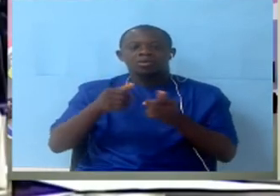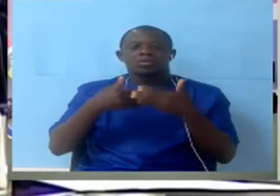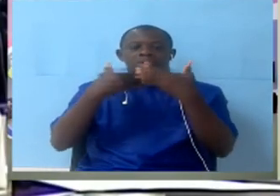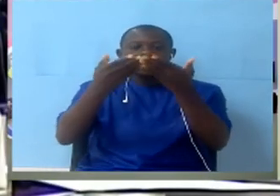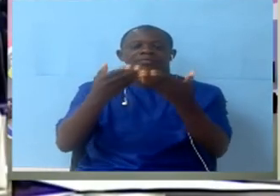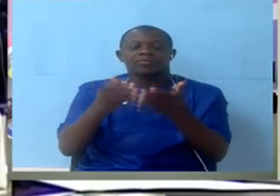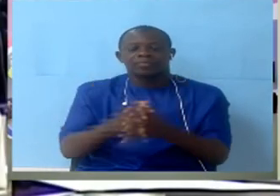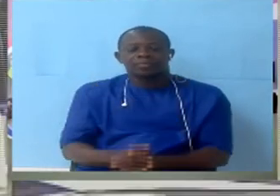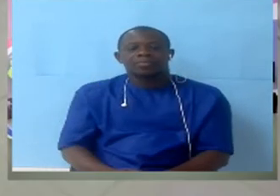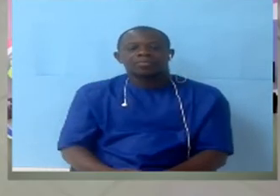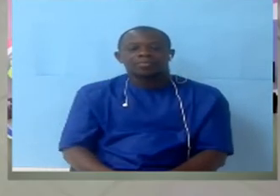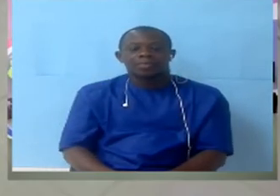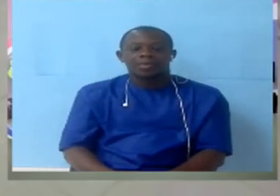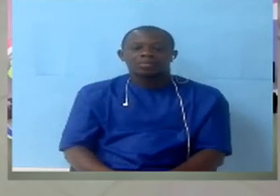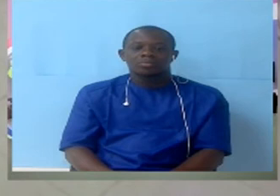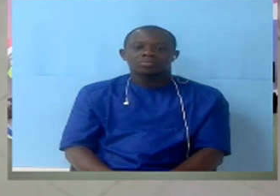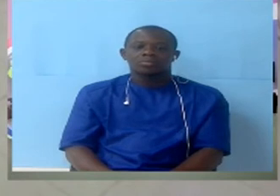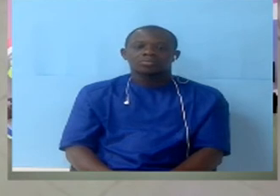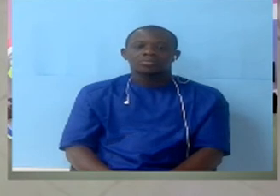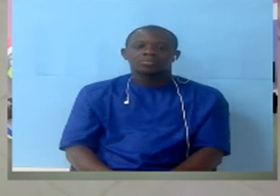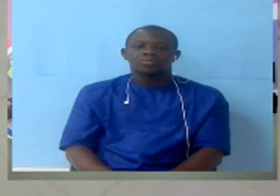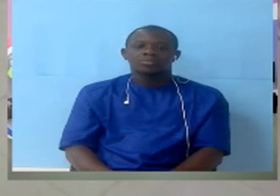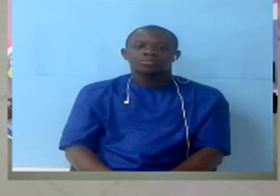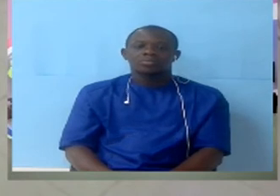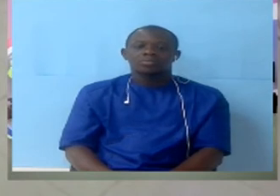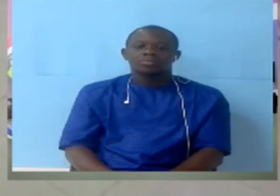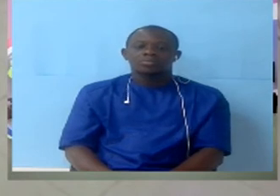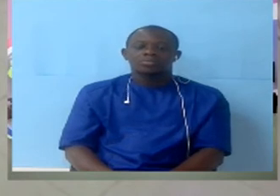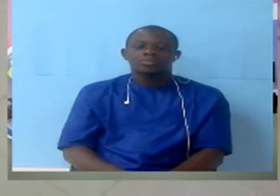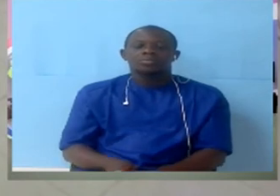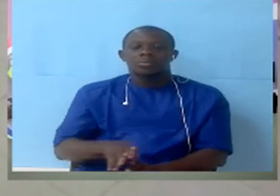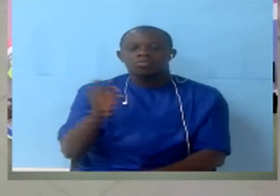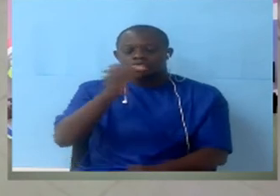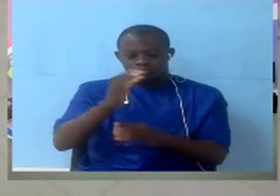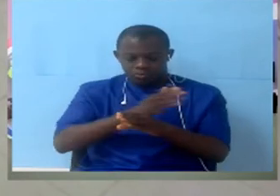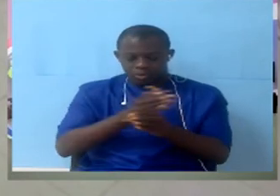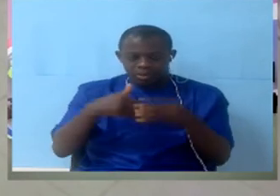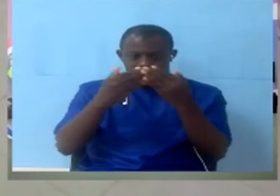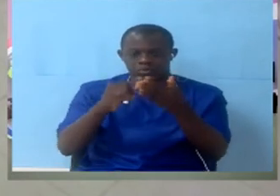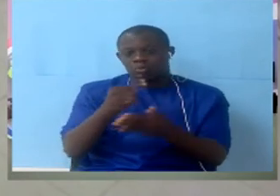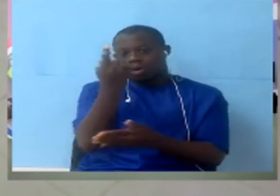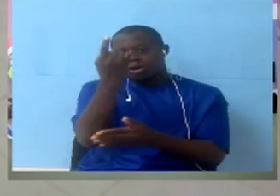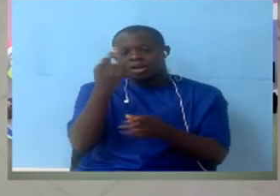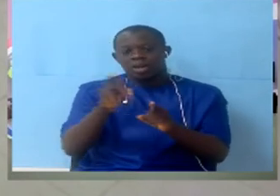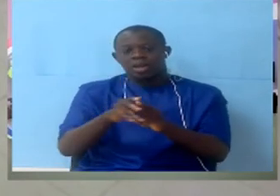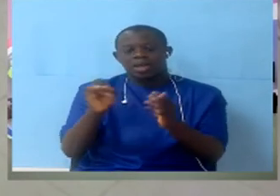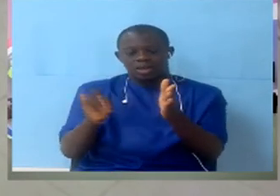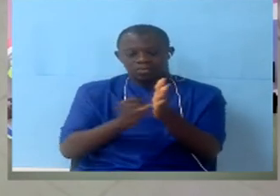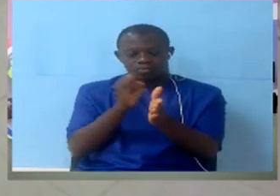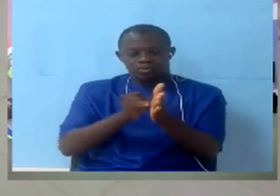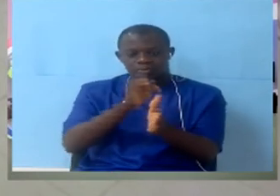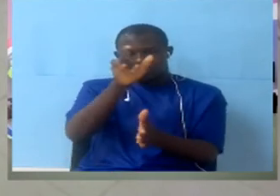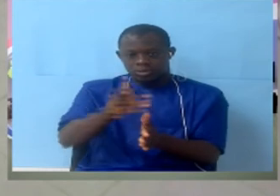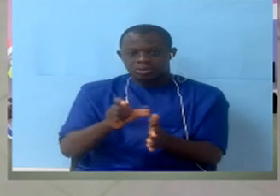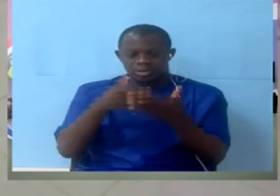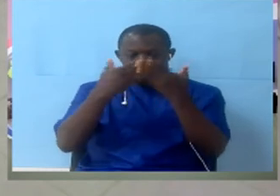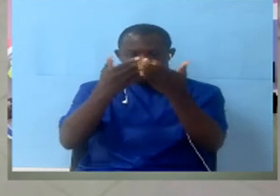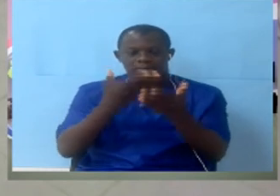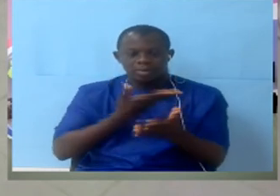jaba ko sanga do di investigator fon la. I gave one to the investigators.